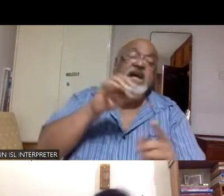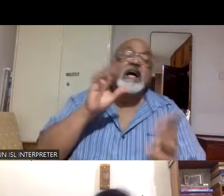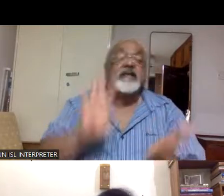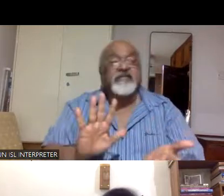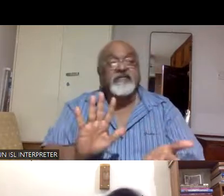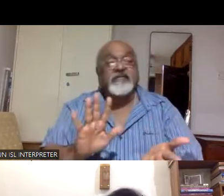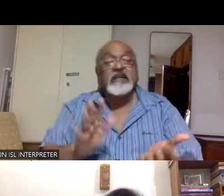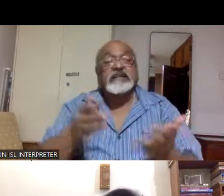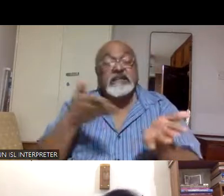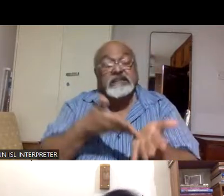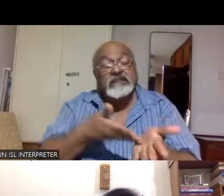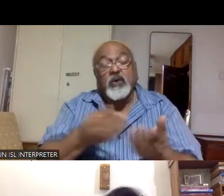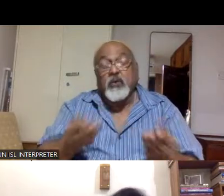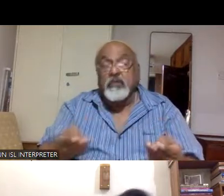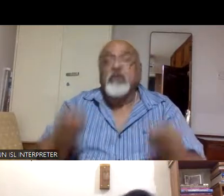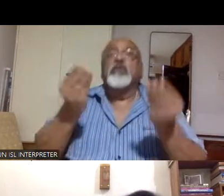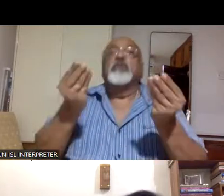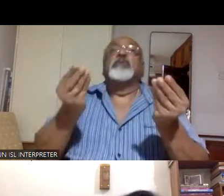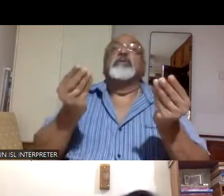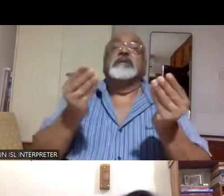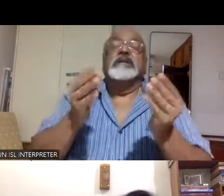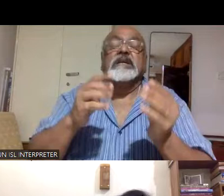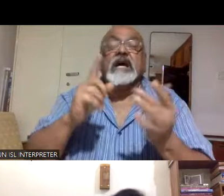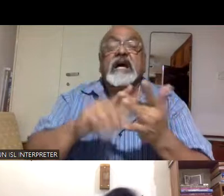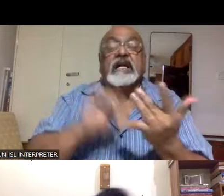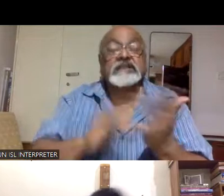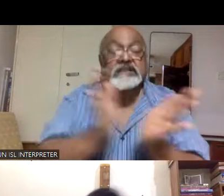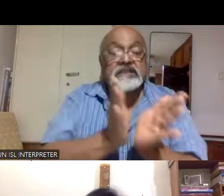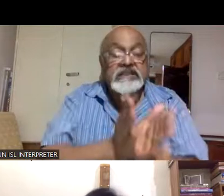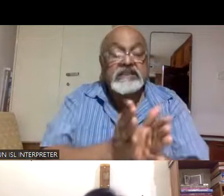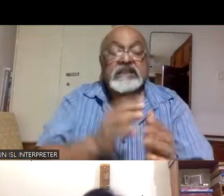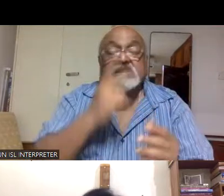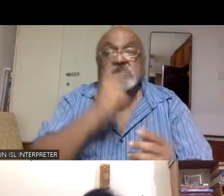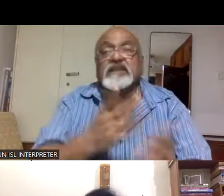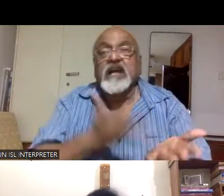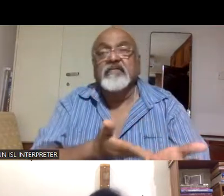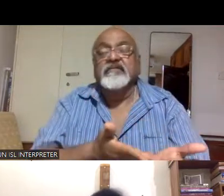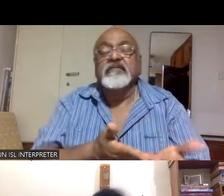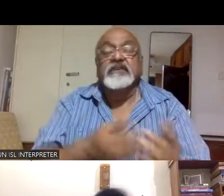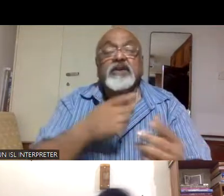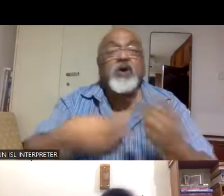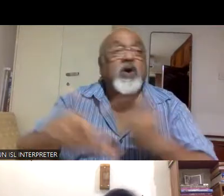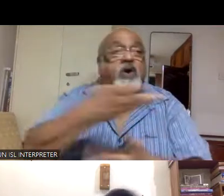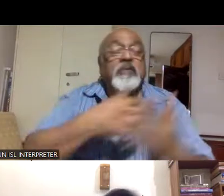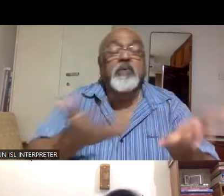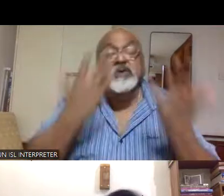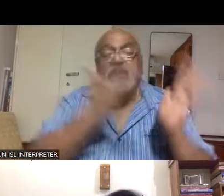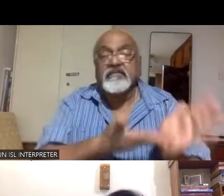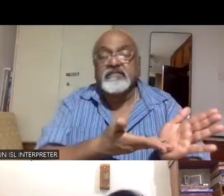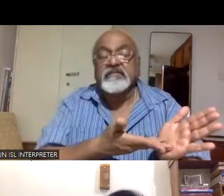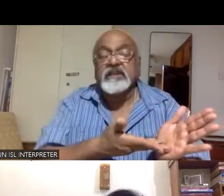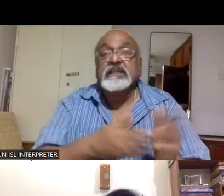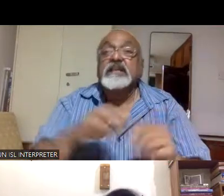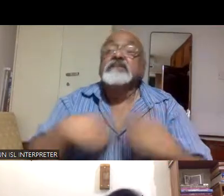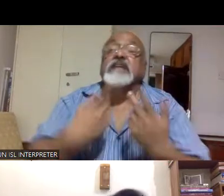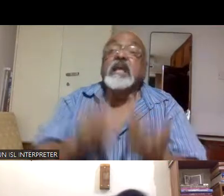been elaborated, which has been discussed a lot. And then we finally come to gender